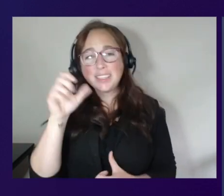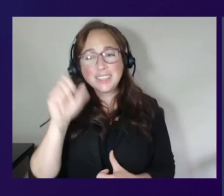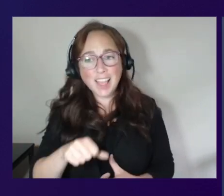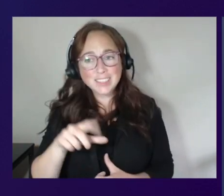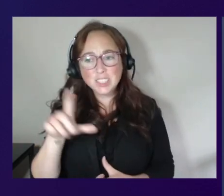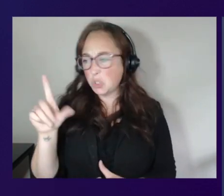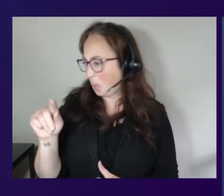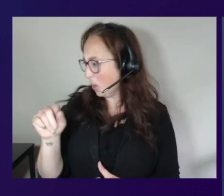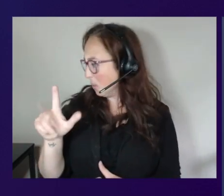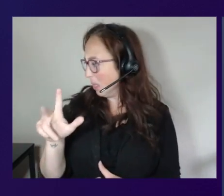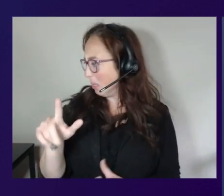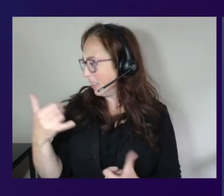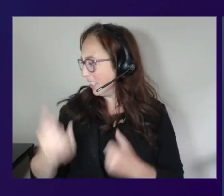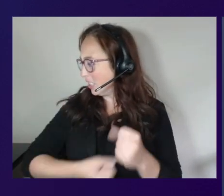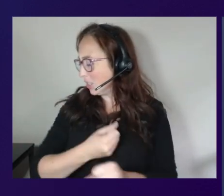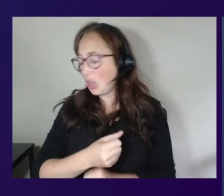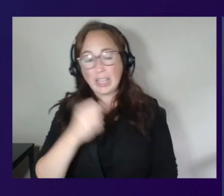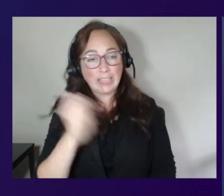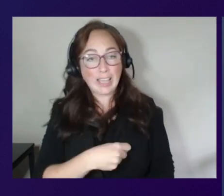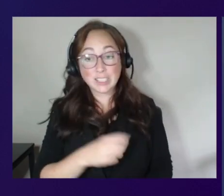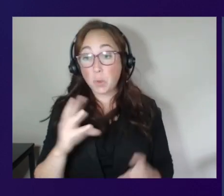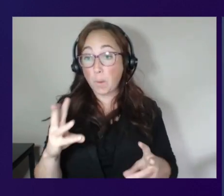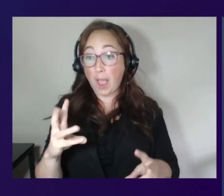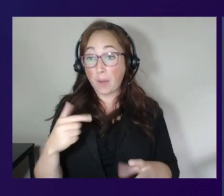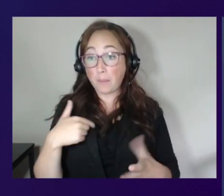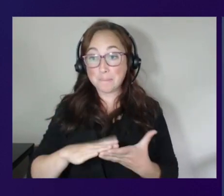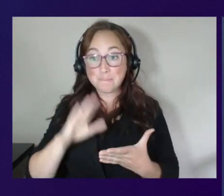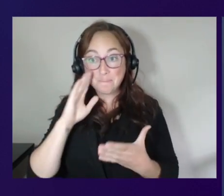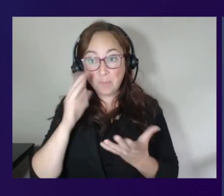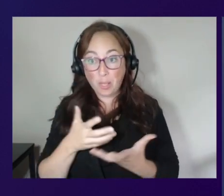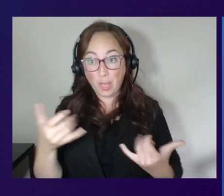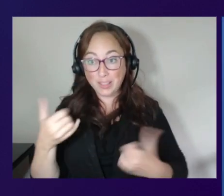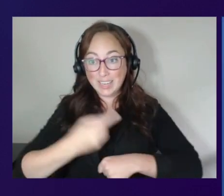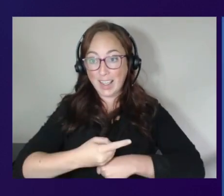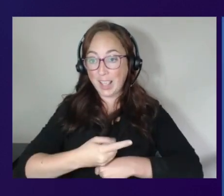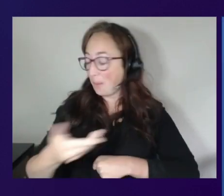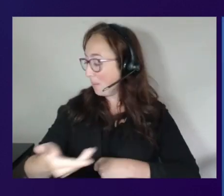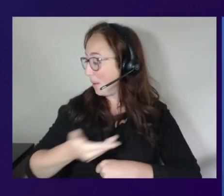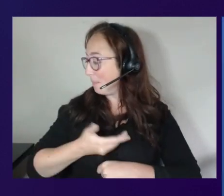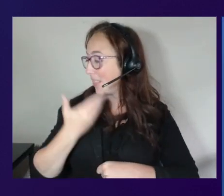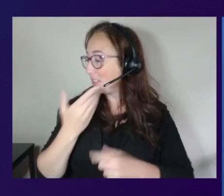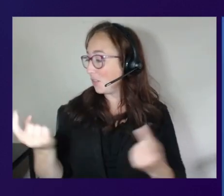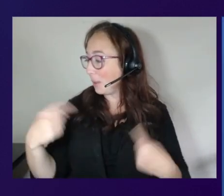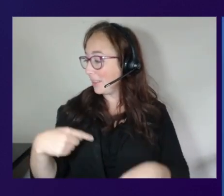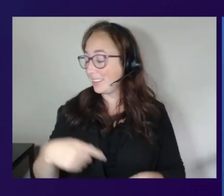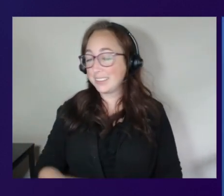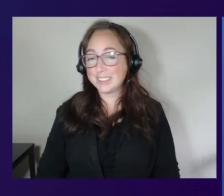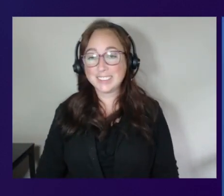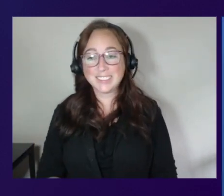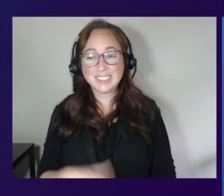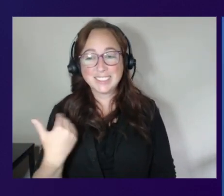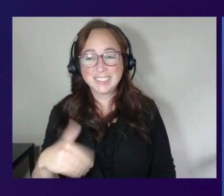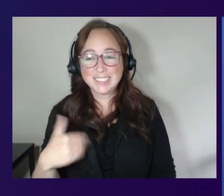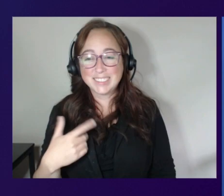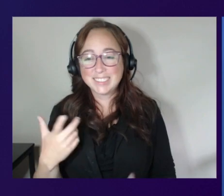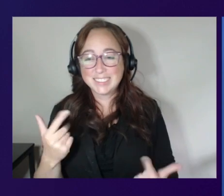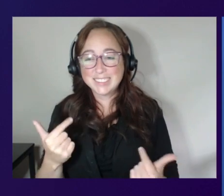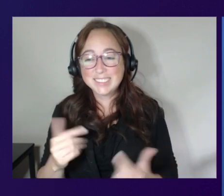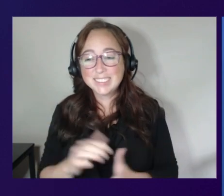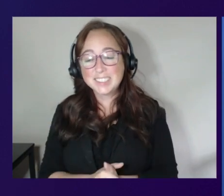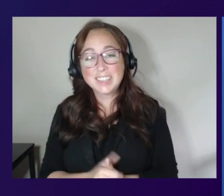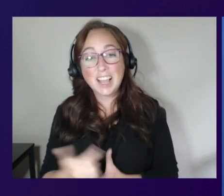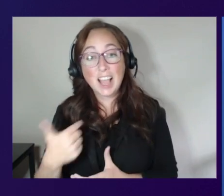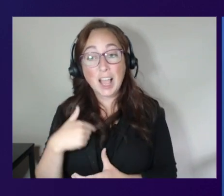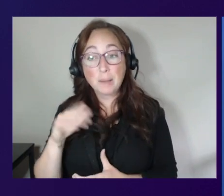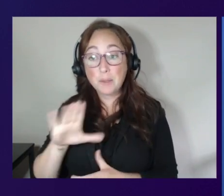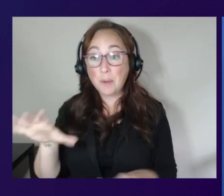Oh. Yes. Wow, I'm learning so much today, Gigi. Welcome. Thanks for making it. I'm I'm one of your hosts,